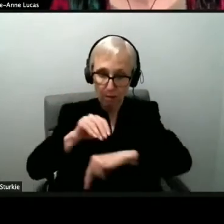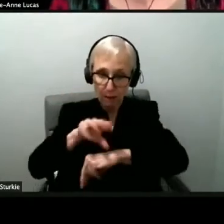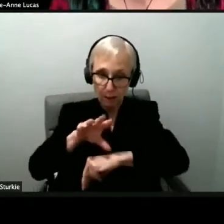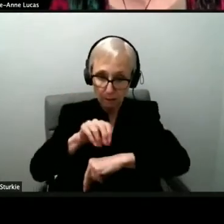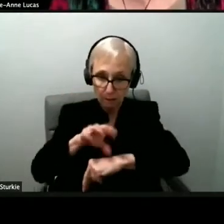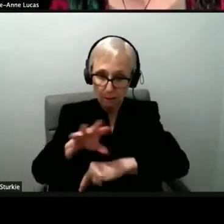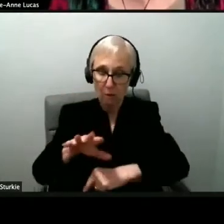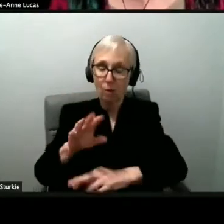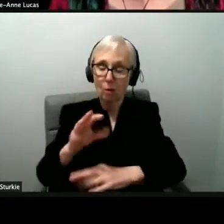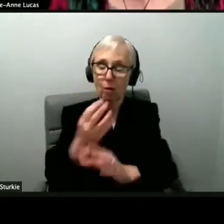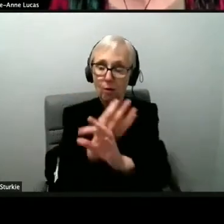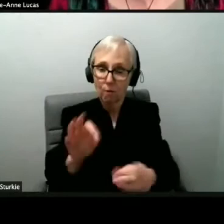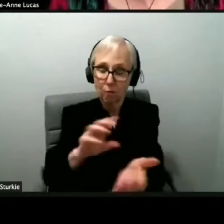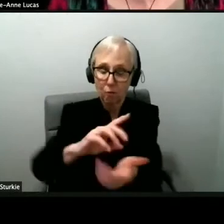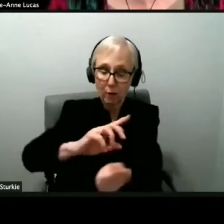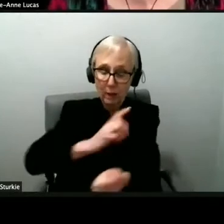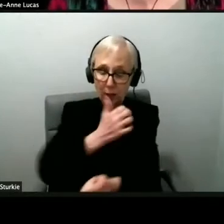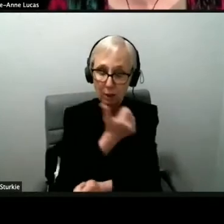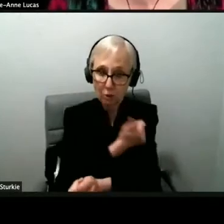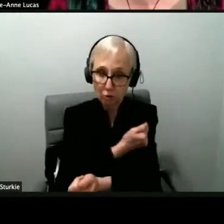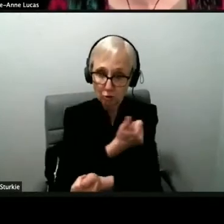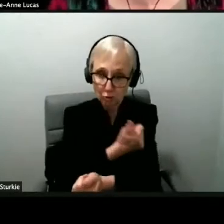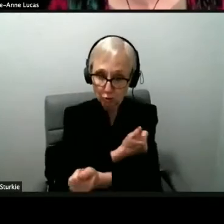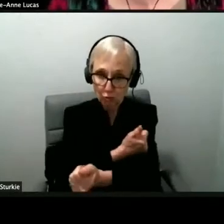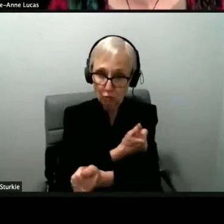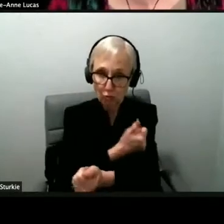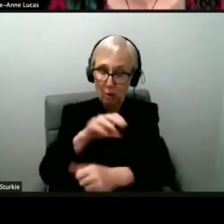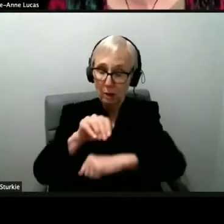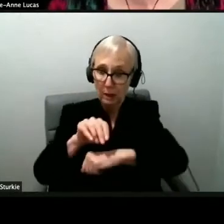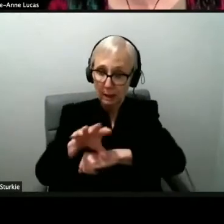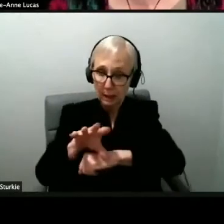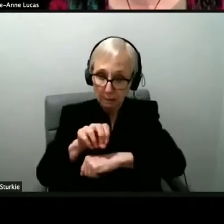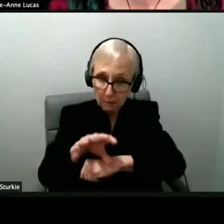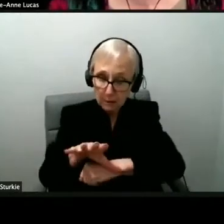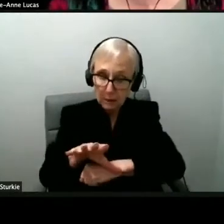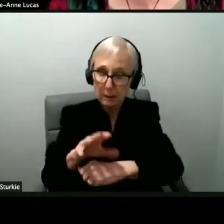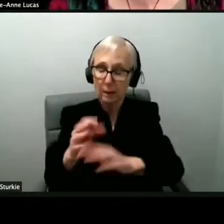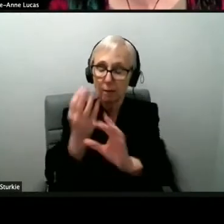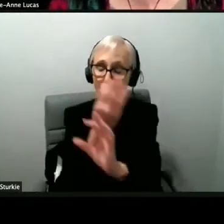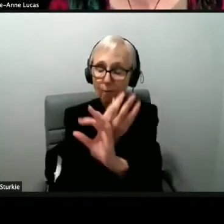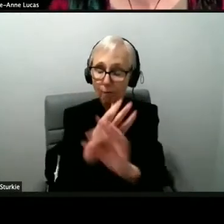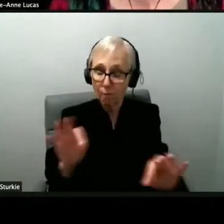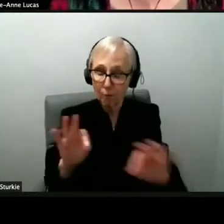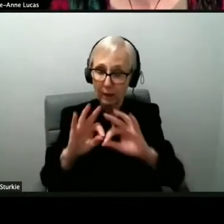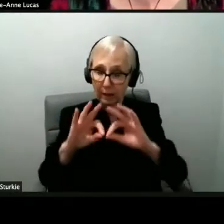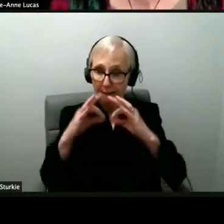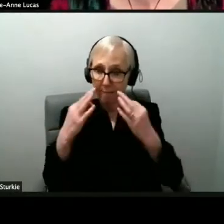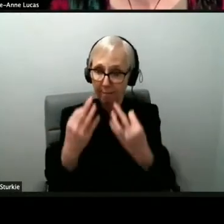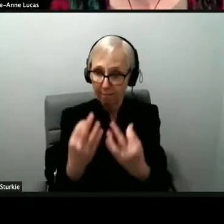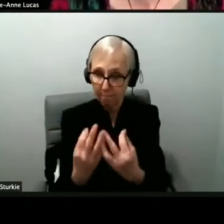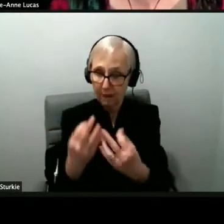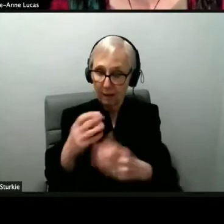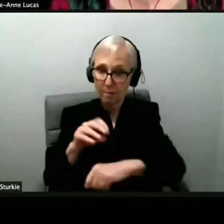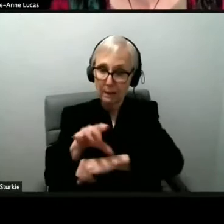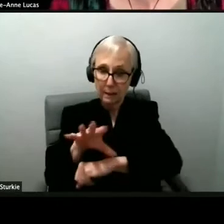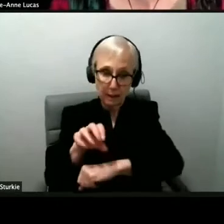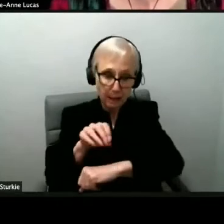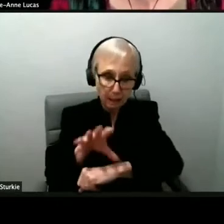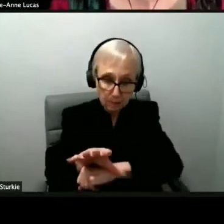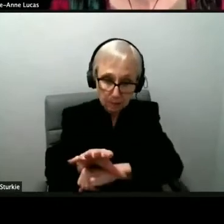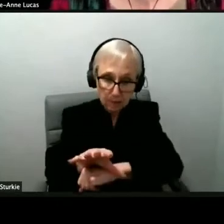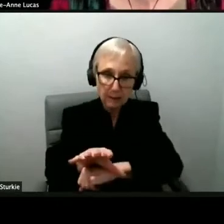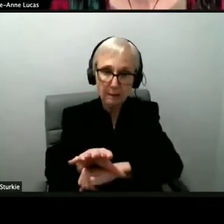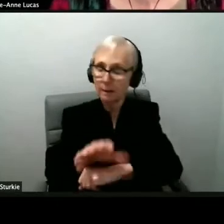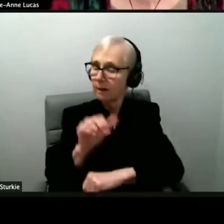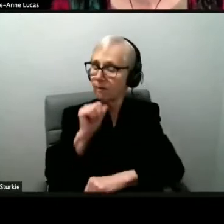free drug abuse counseling, and free family counseling. If you don't address and attack the root cause of homelessness, it does